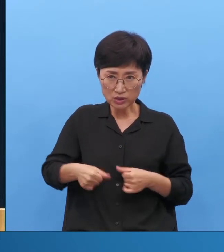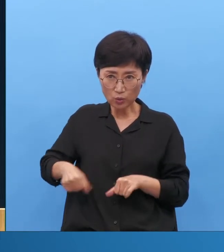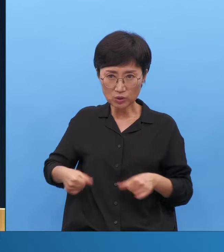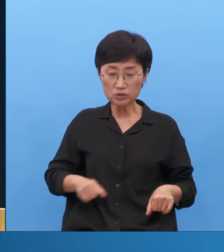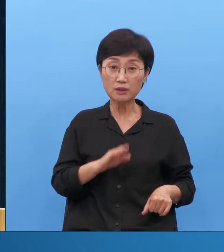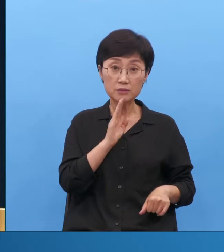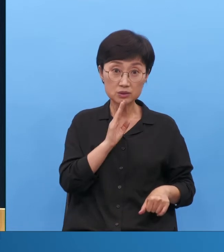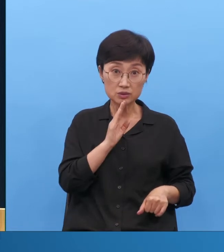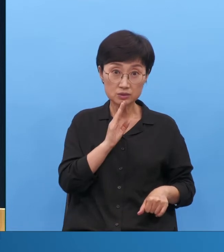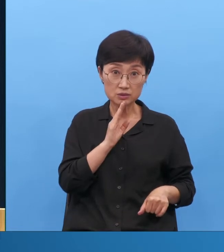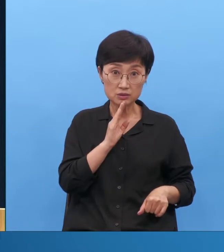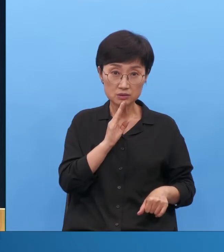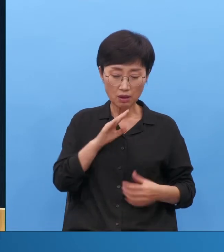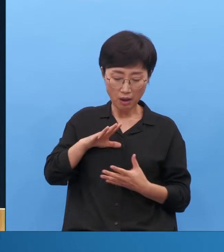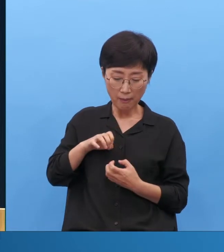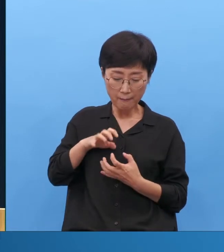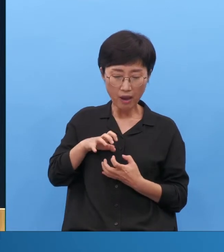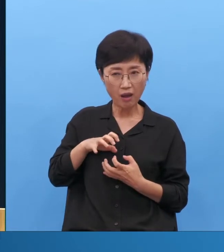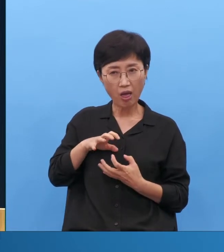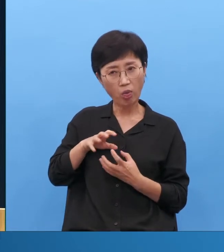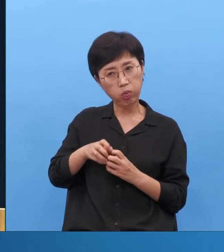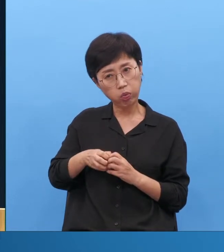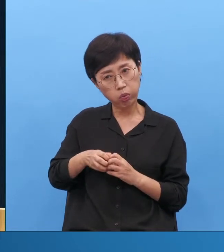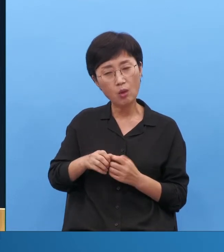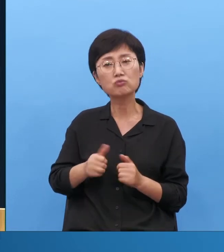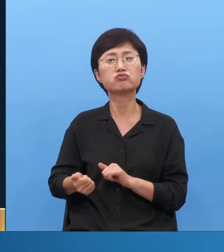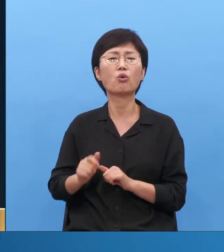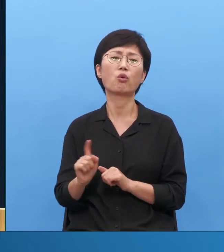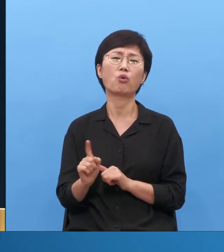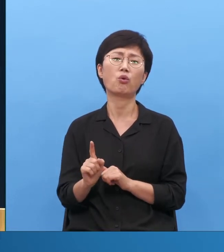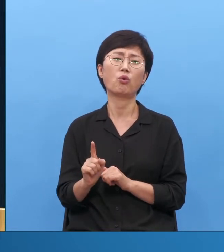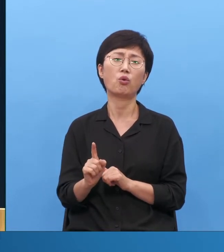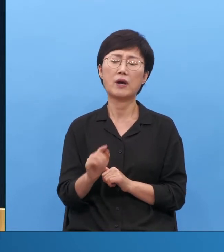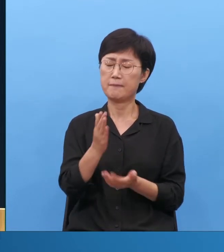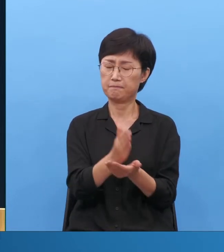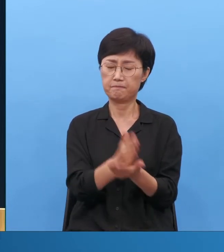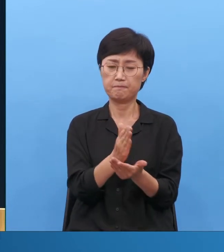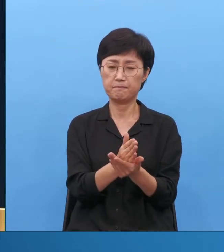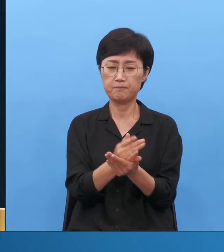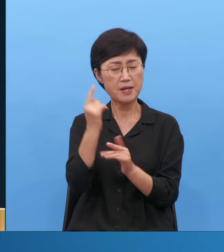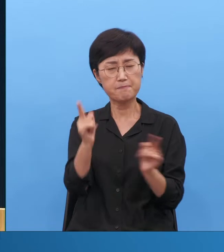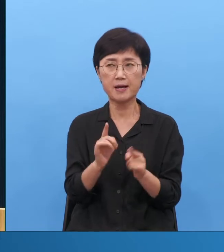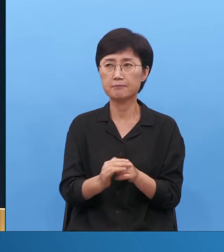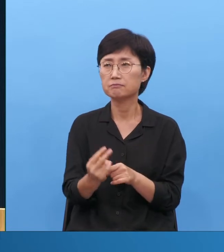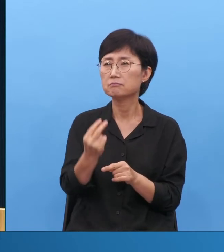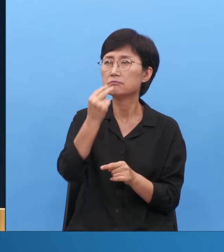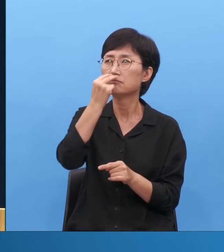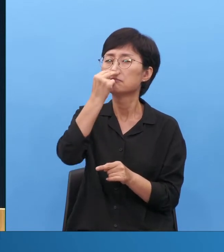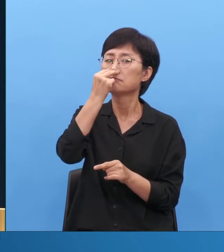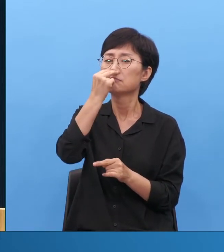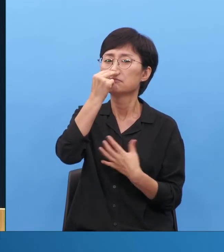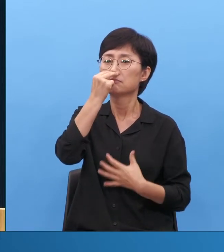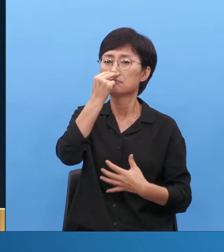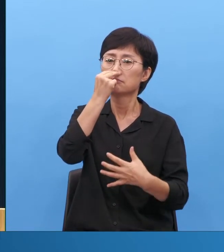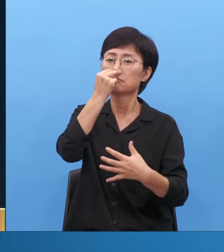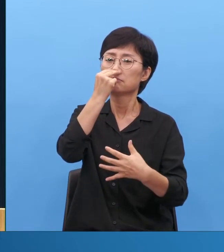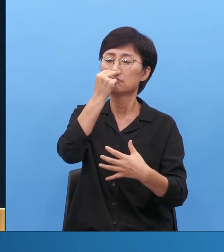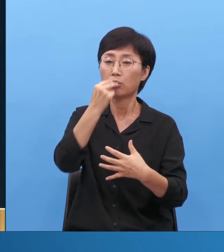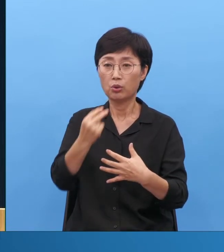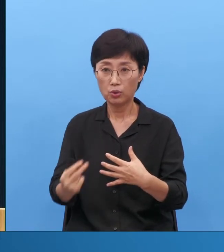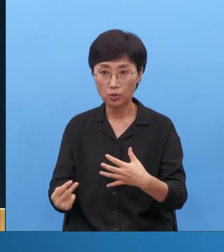And so you must take this time because that's the only way for you to maintain your good health. Because as you grow older, your lungs are not being able to work to its own